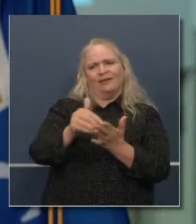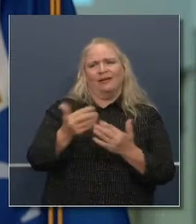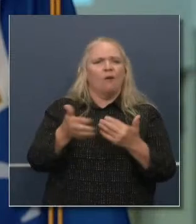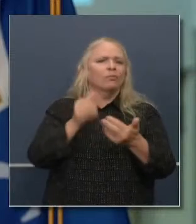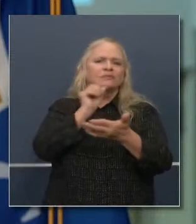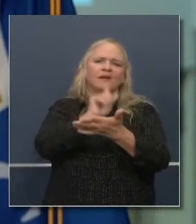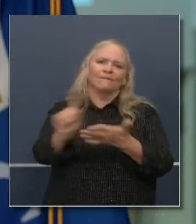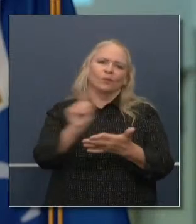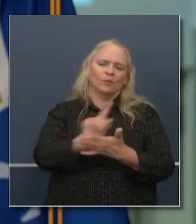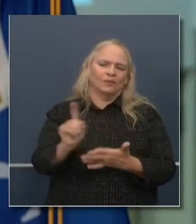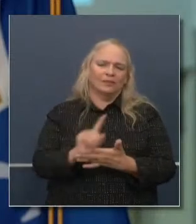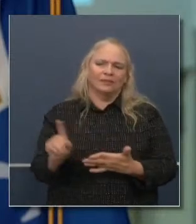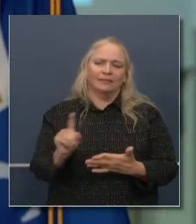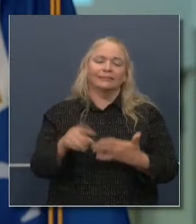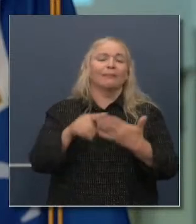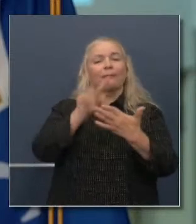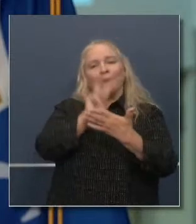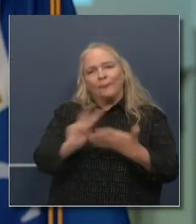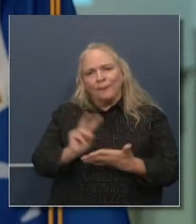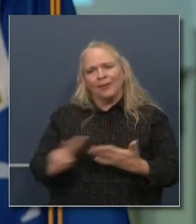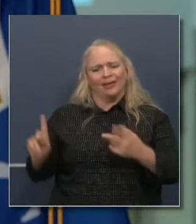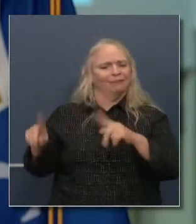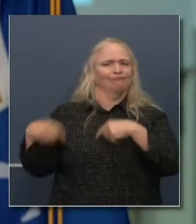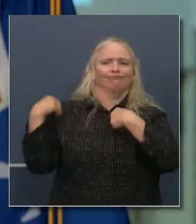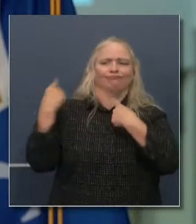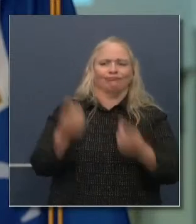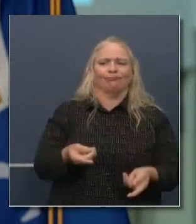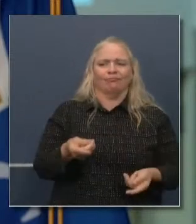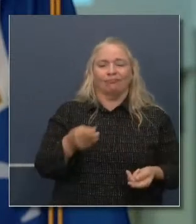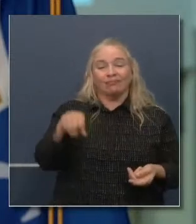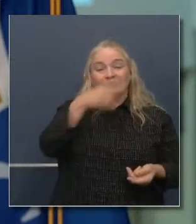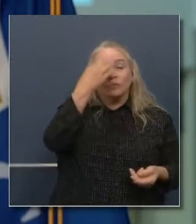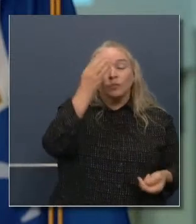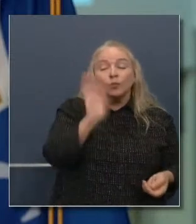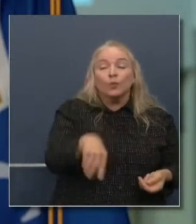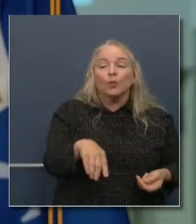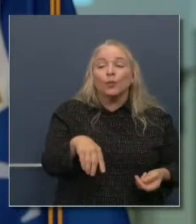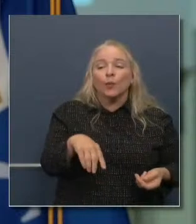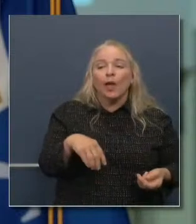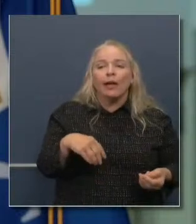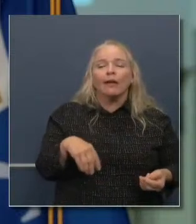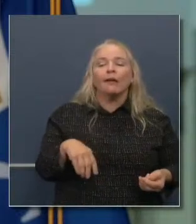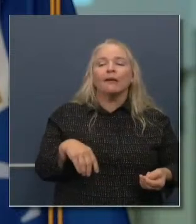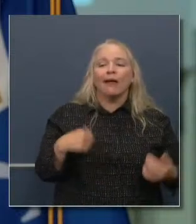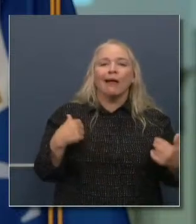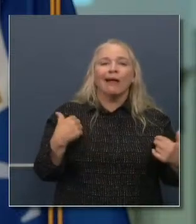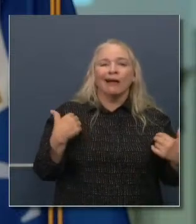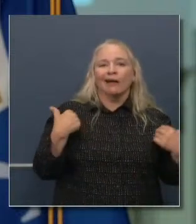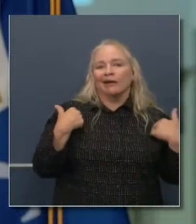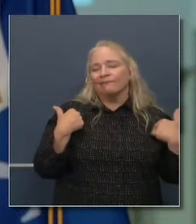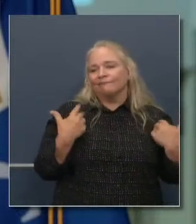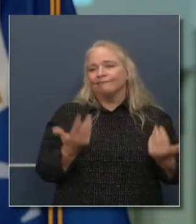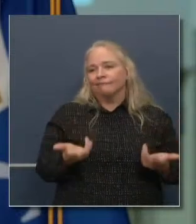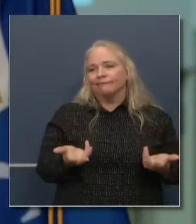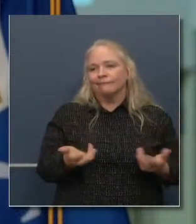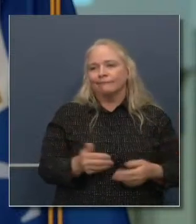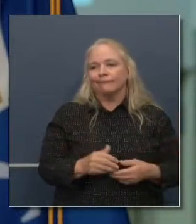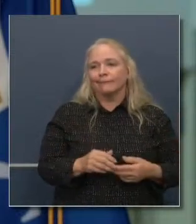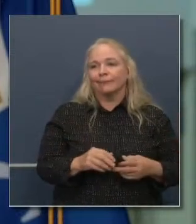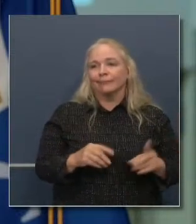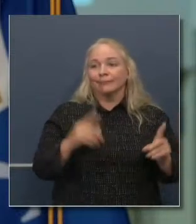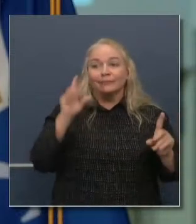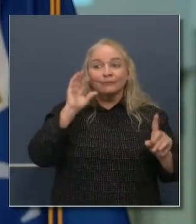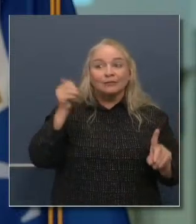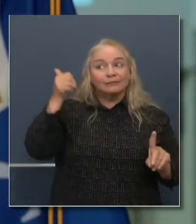other week. And as you know well, we've had sometimes some guests, including the president himself,